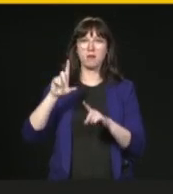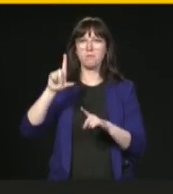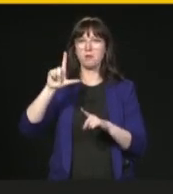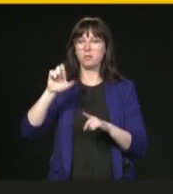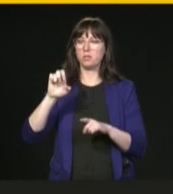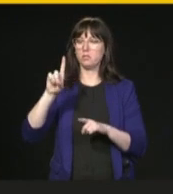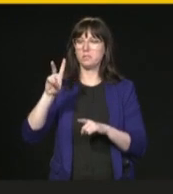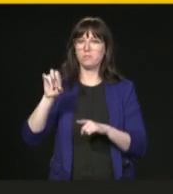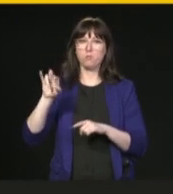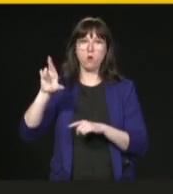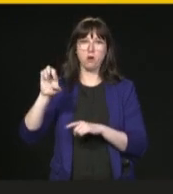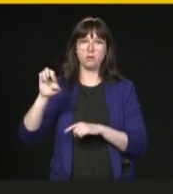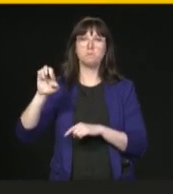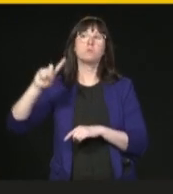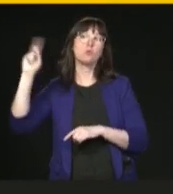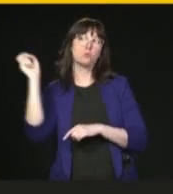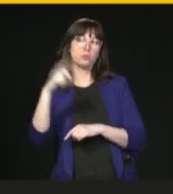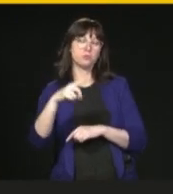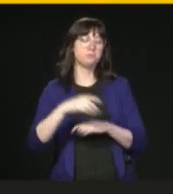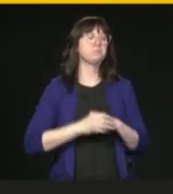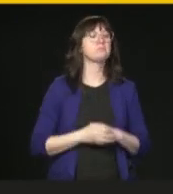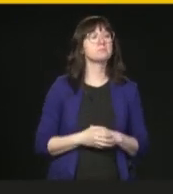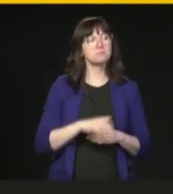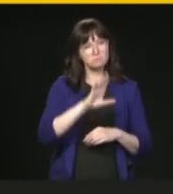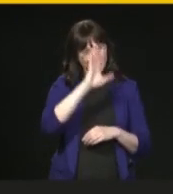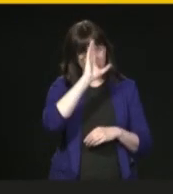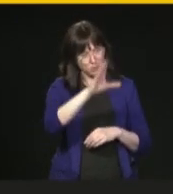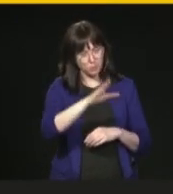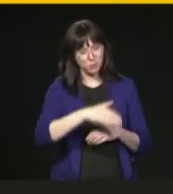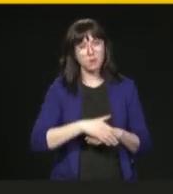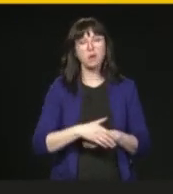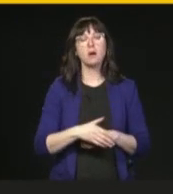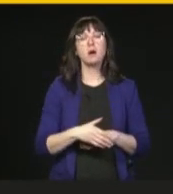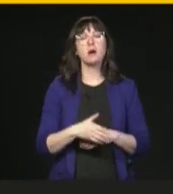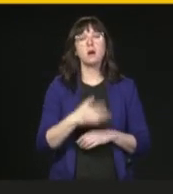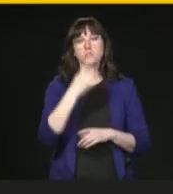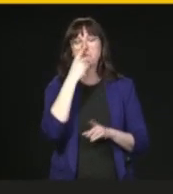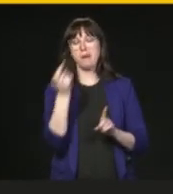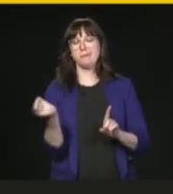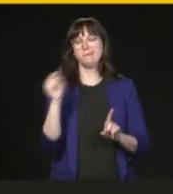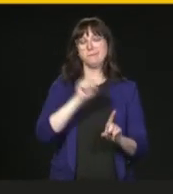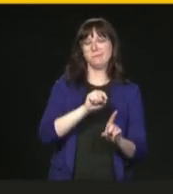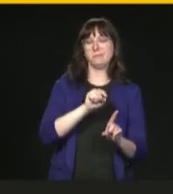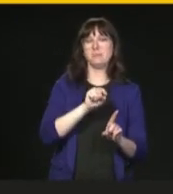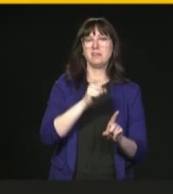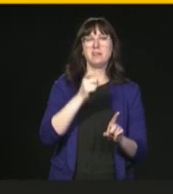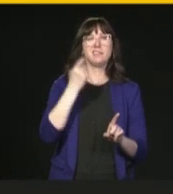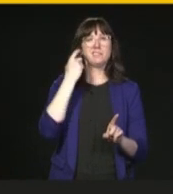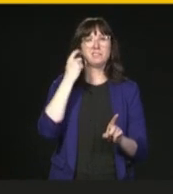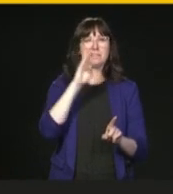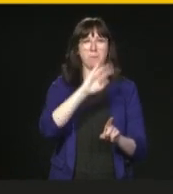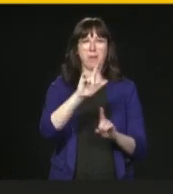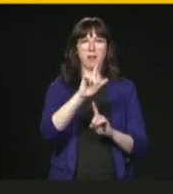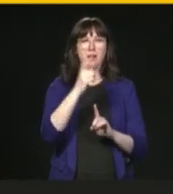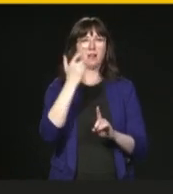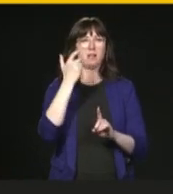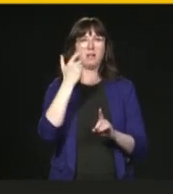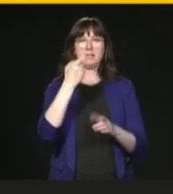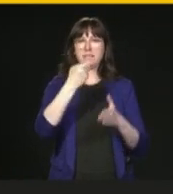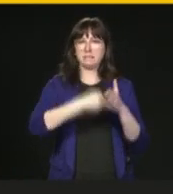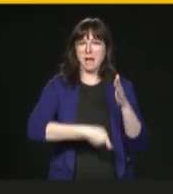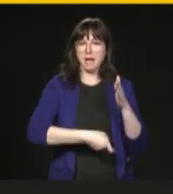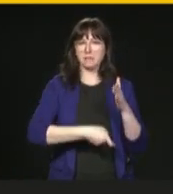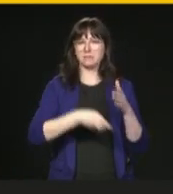parole. Good morning, Mr. Trudeau. I'd like to come back to your legislation giving taxation